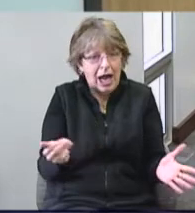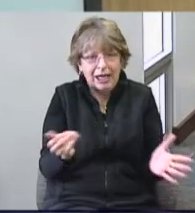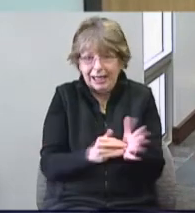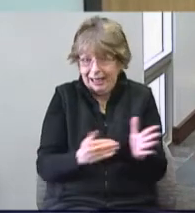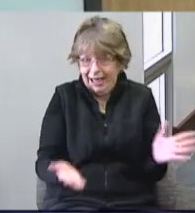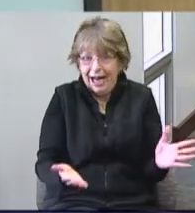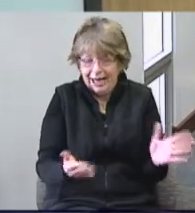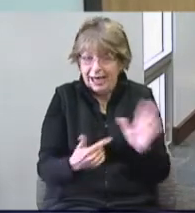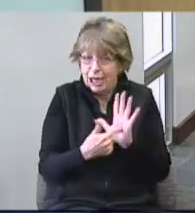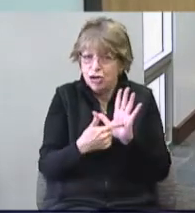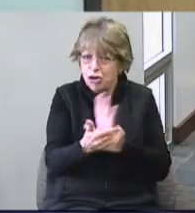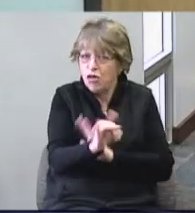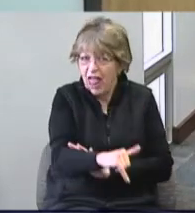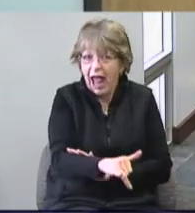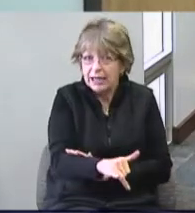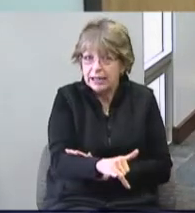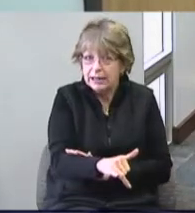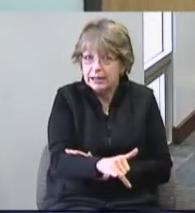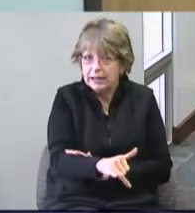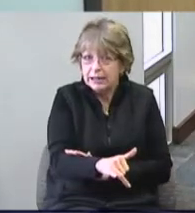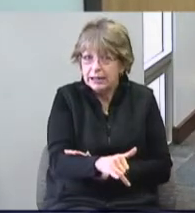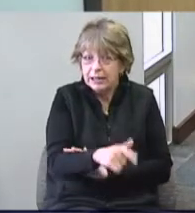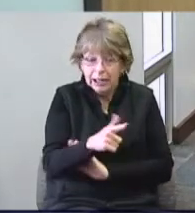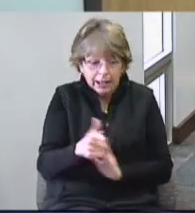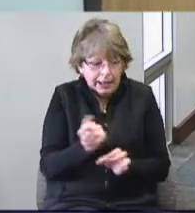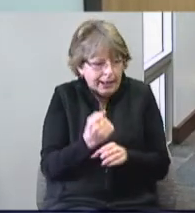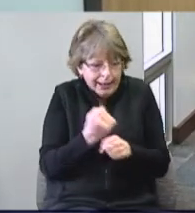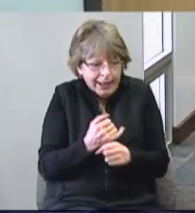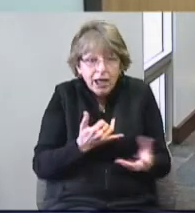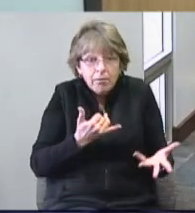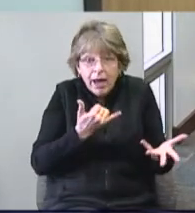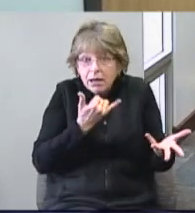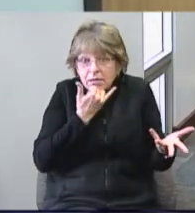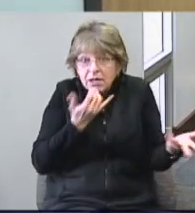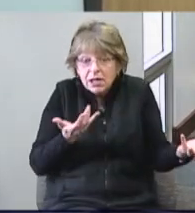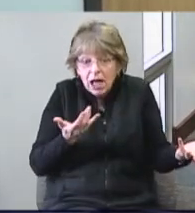Officer Malvo made a mistake. He denied that he had received a text